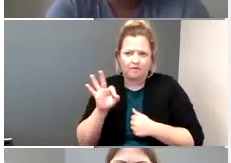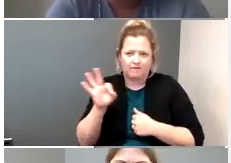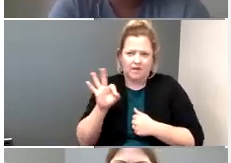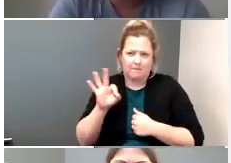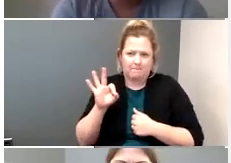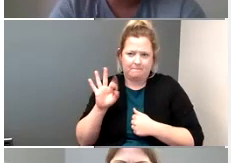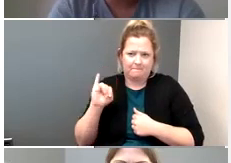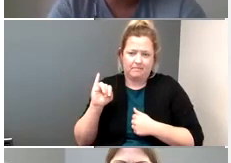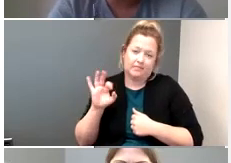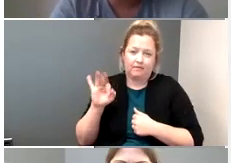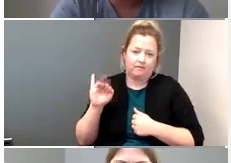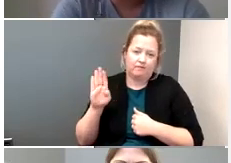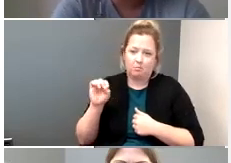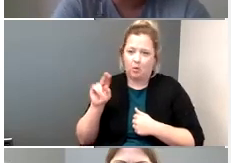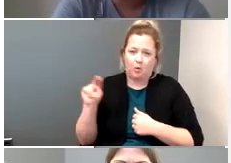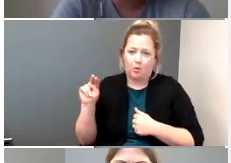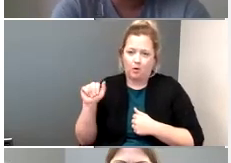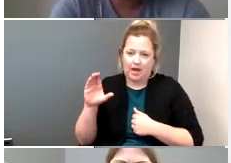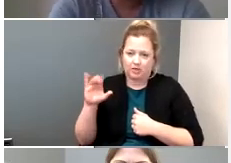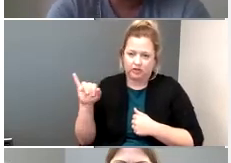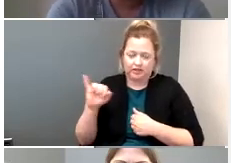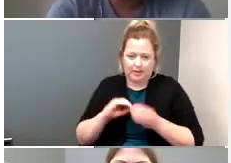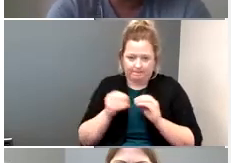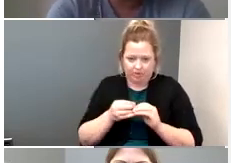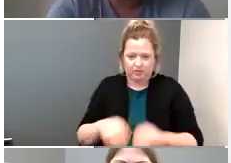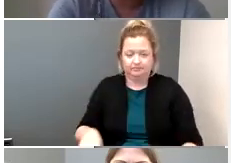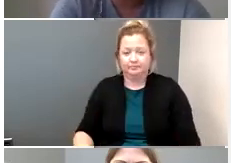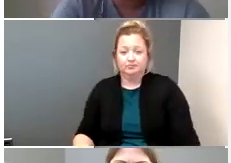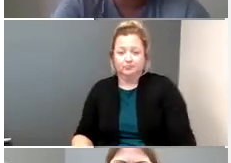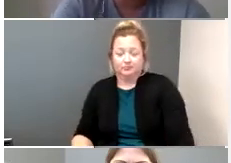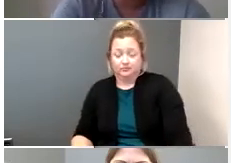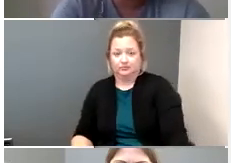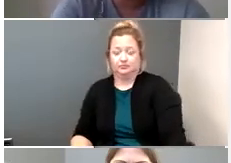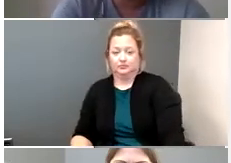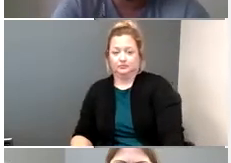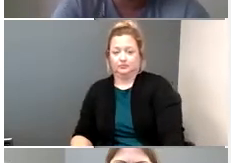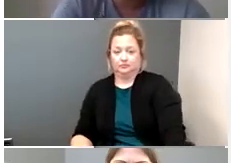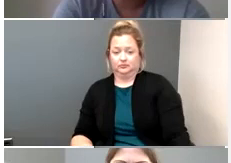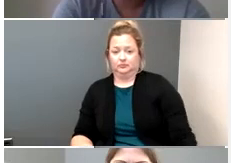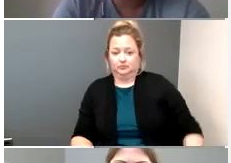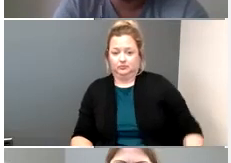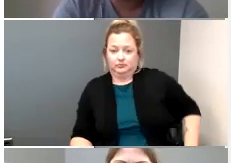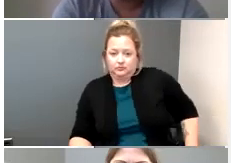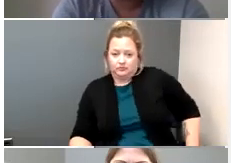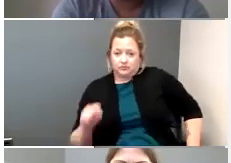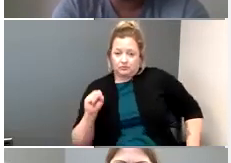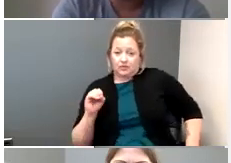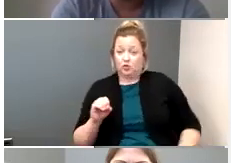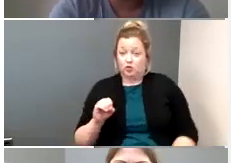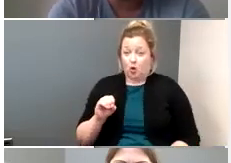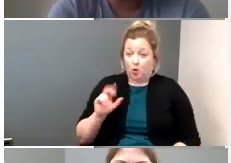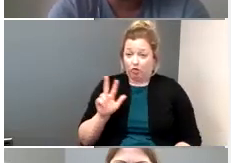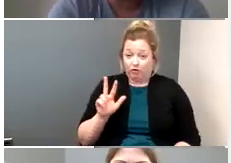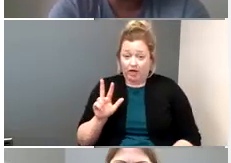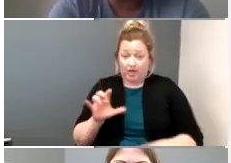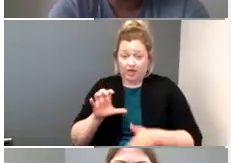the third Fibonacci number, I need to find out the second Fibonacci number plus the first Fibonacci number, right? For this, I again